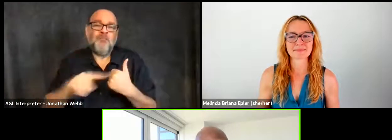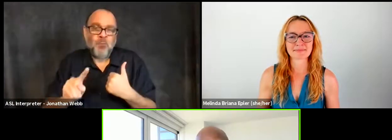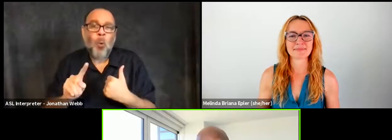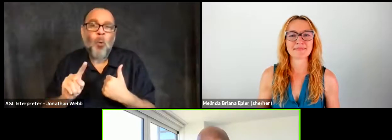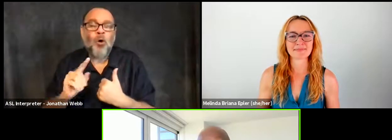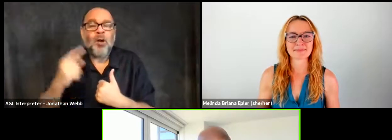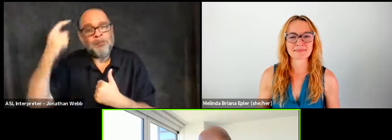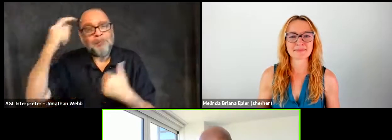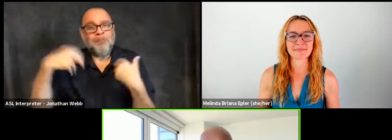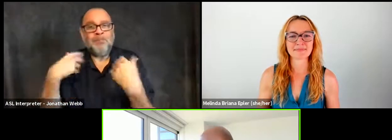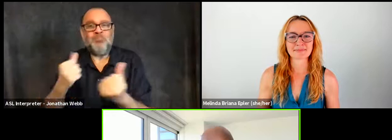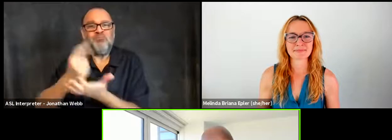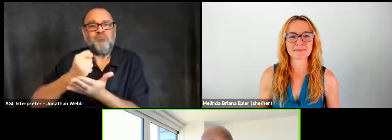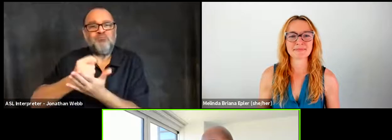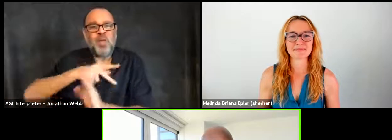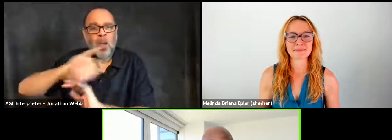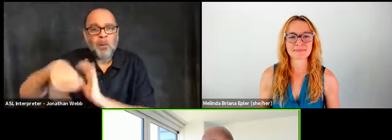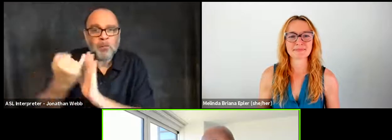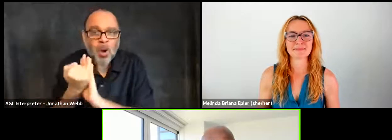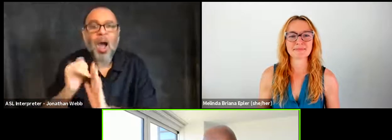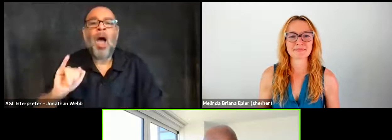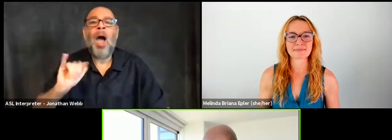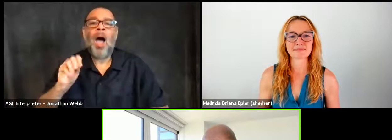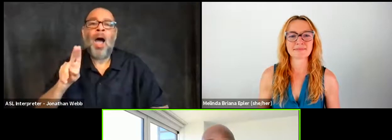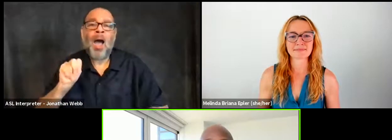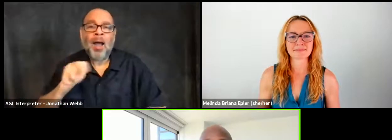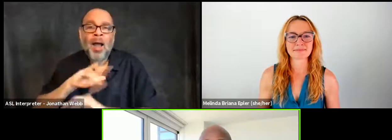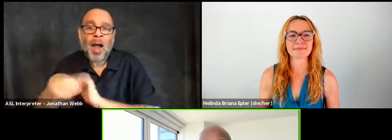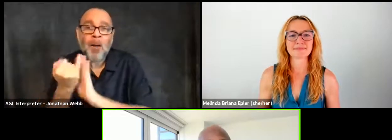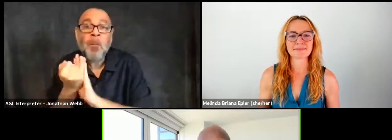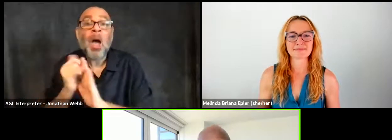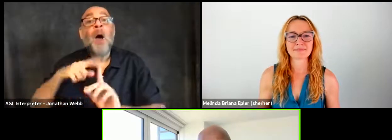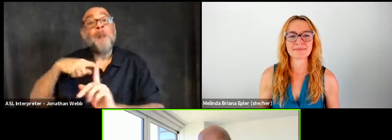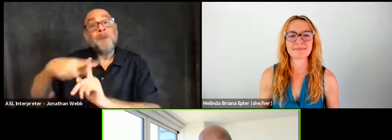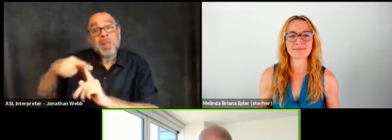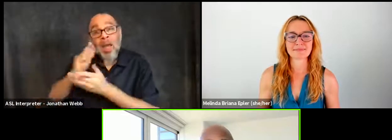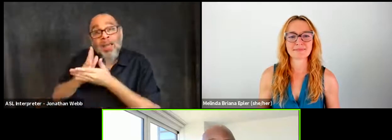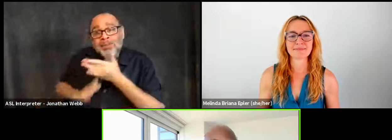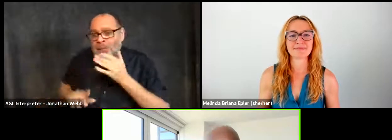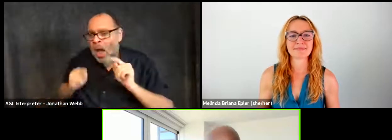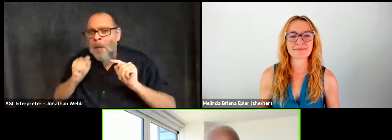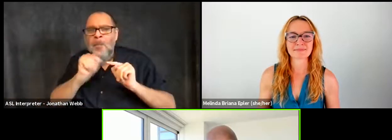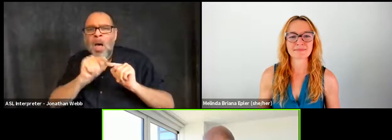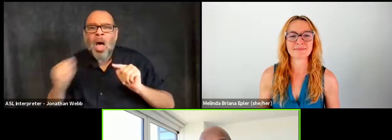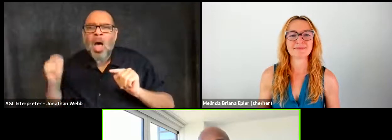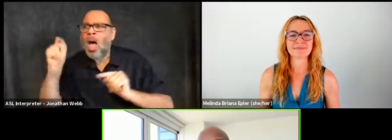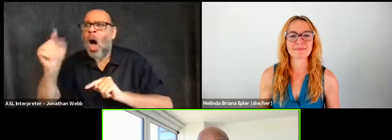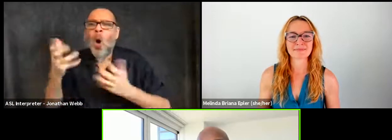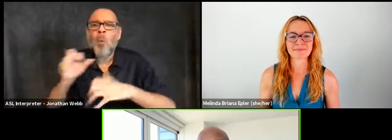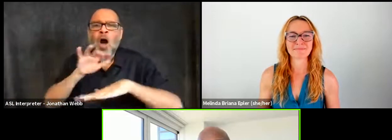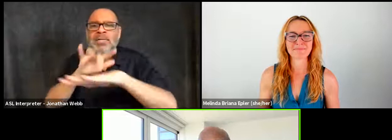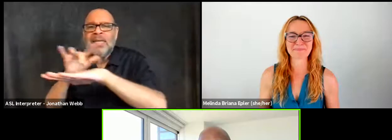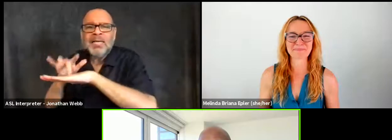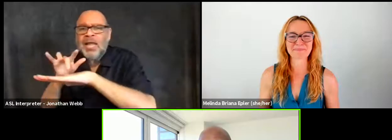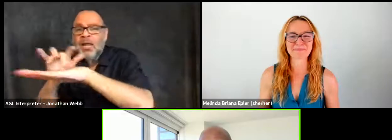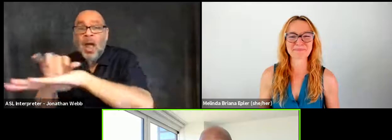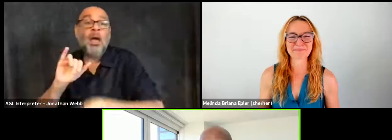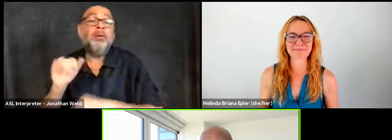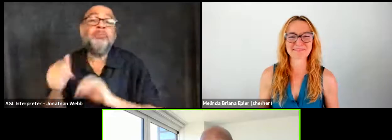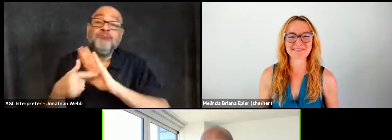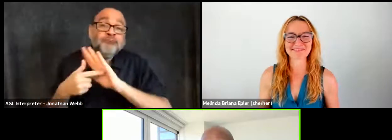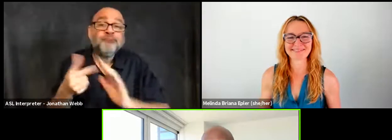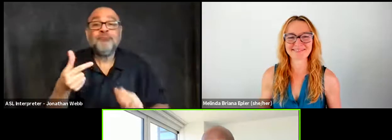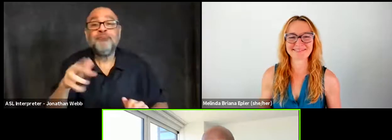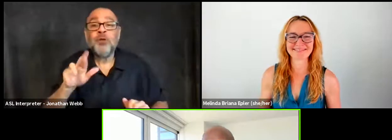health. There's some places I want to go. I've never been to the Grand Canyon, so I want to go through there if it's not too cold. But just